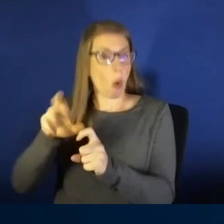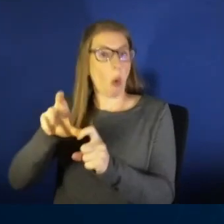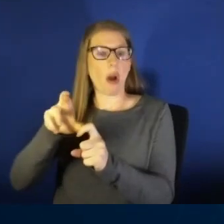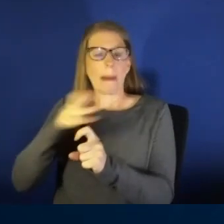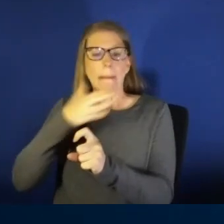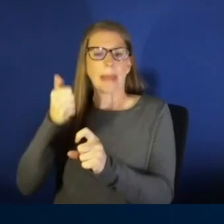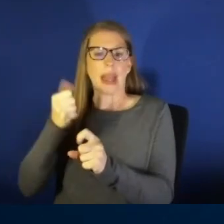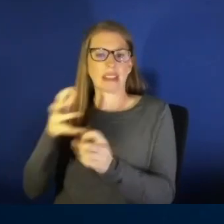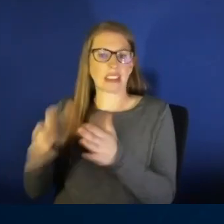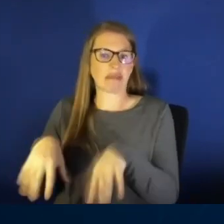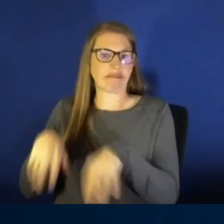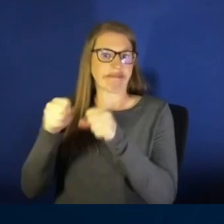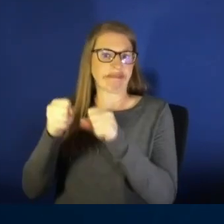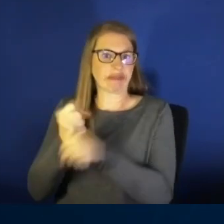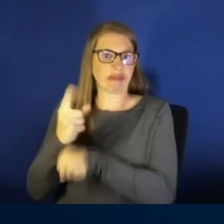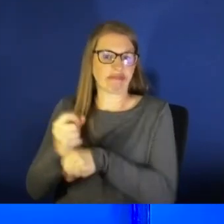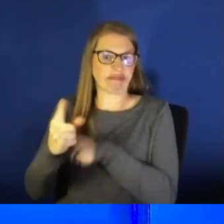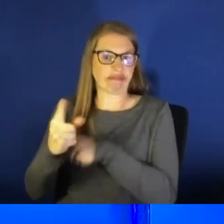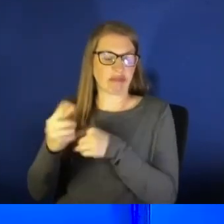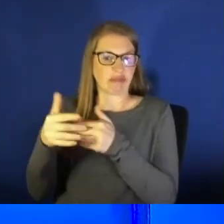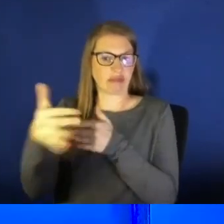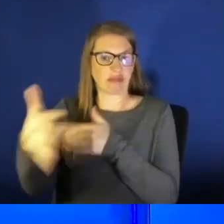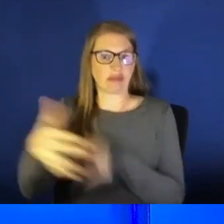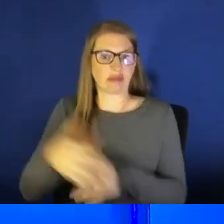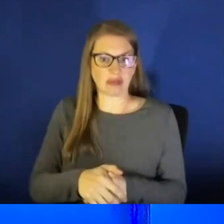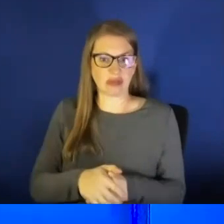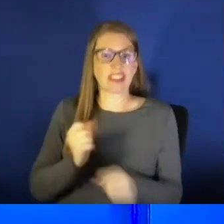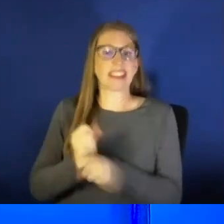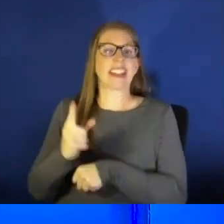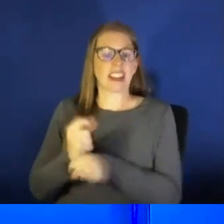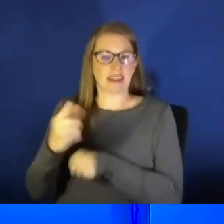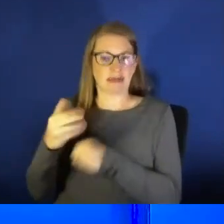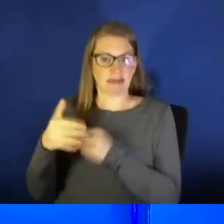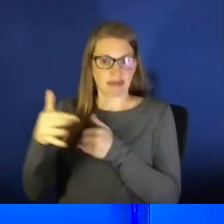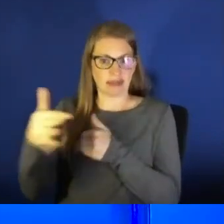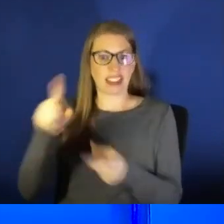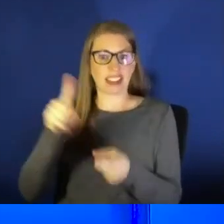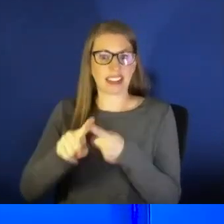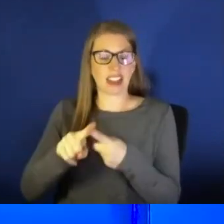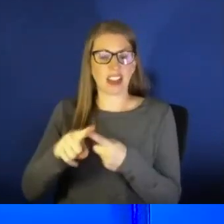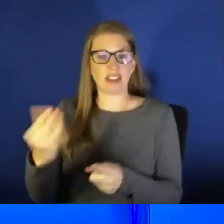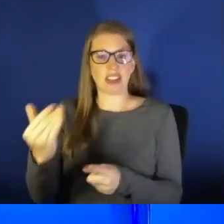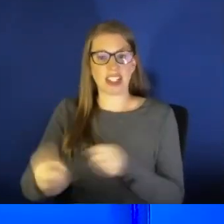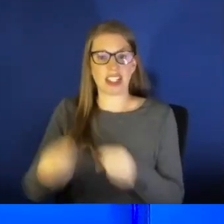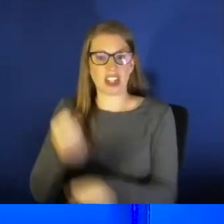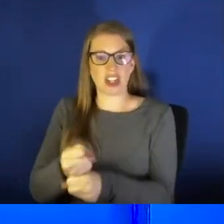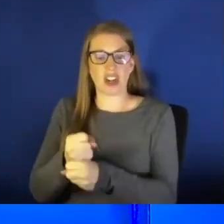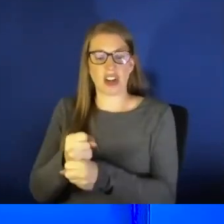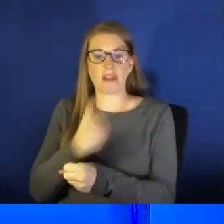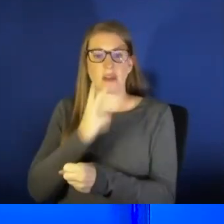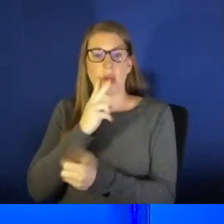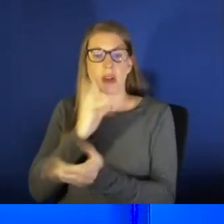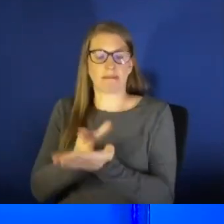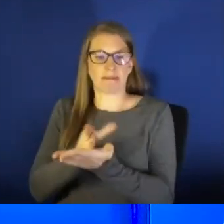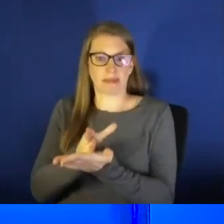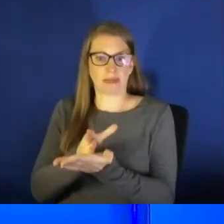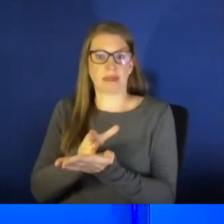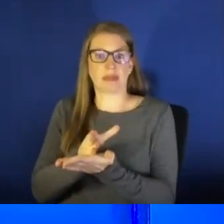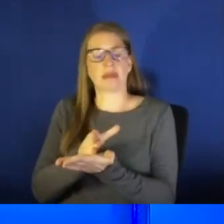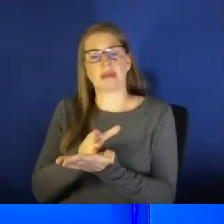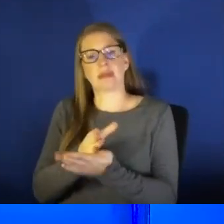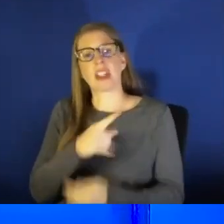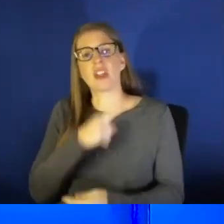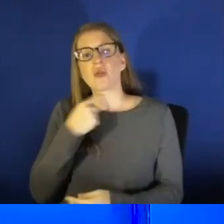every year from here on out? He should get one every year until he hits that 15 years of smoking cessation. That's when we see the risk